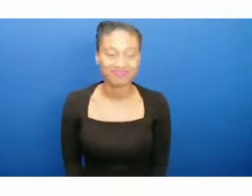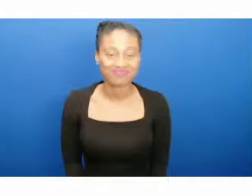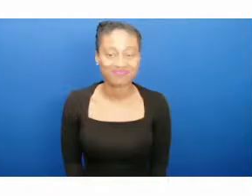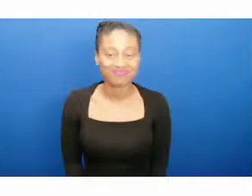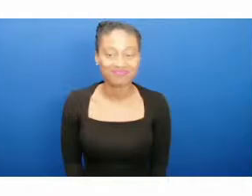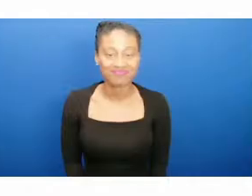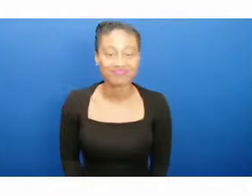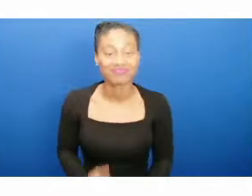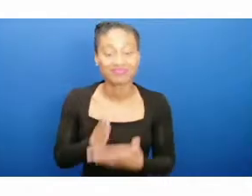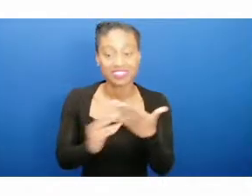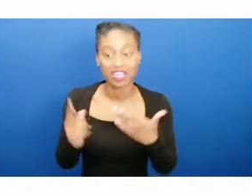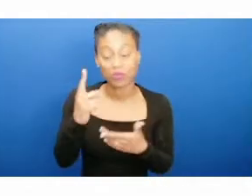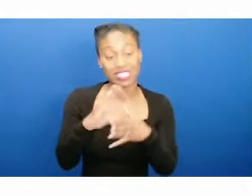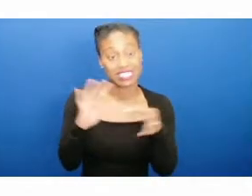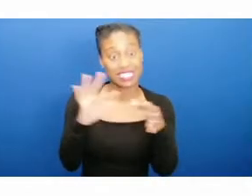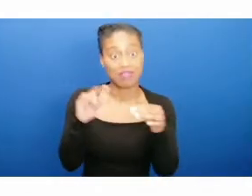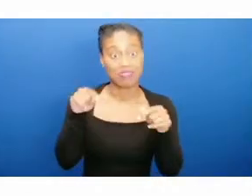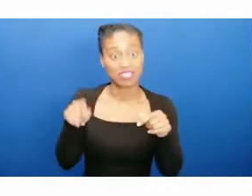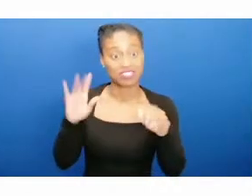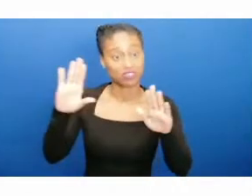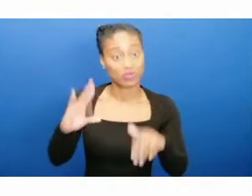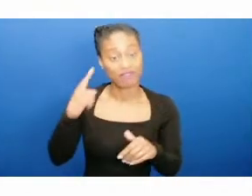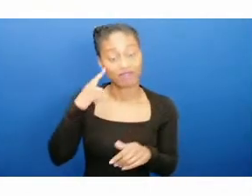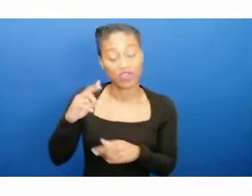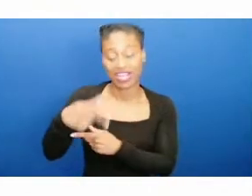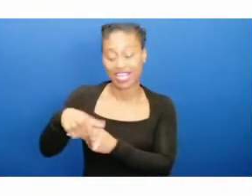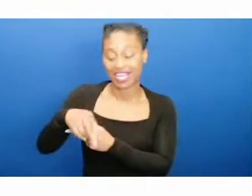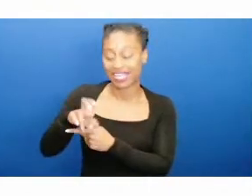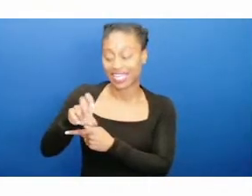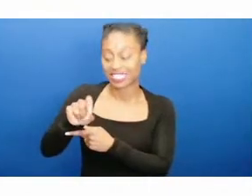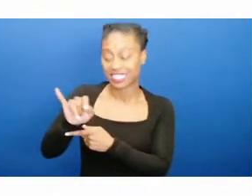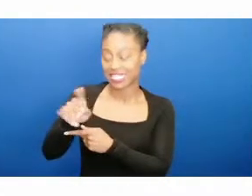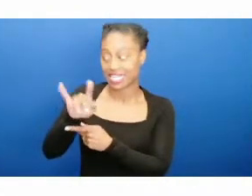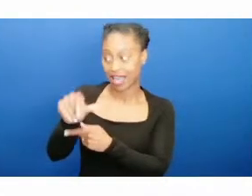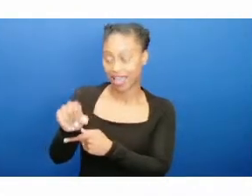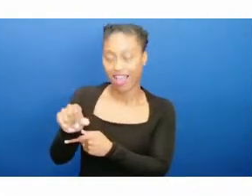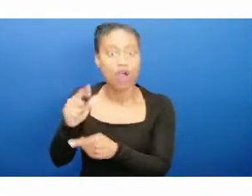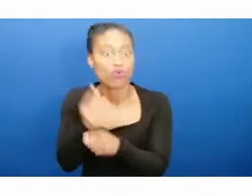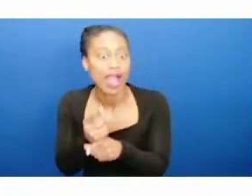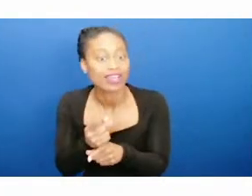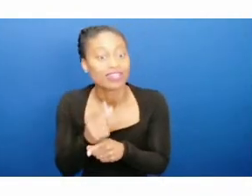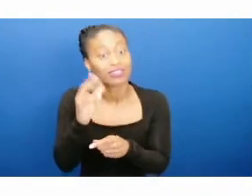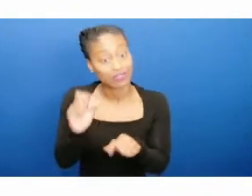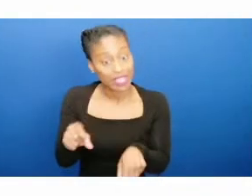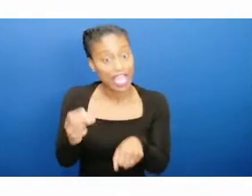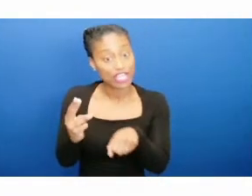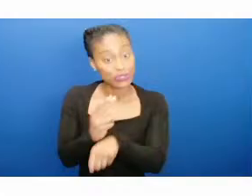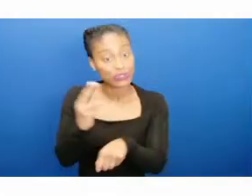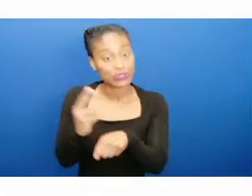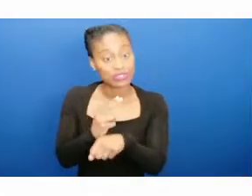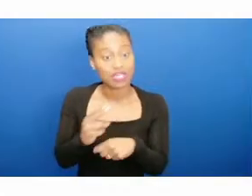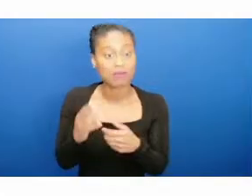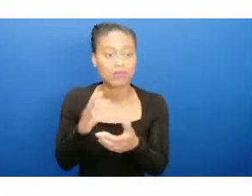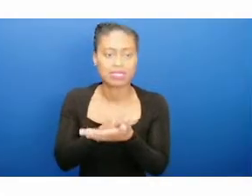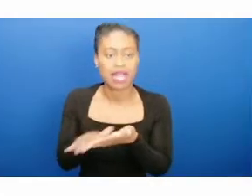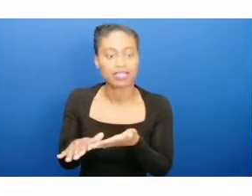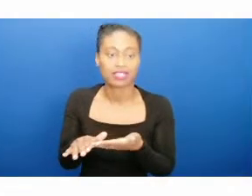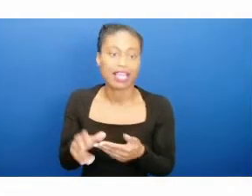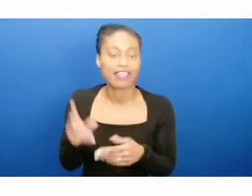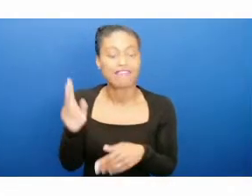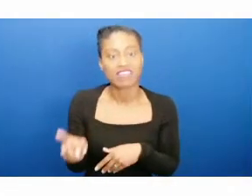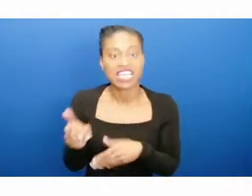And someone said this would be great as quesadillas. I agree. You could use some nice vegan cheese. You could even make it like